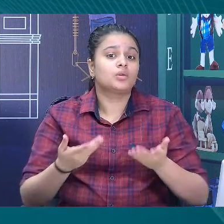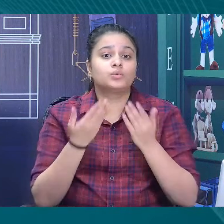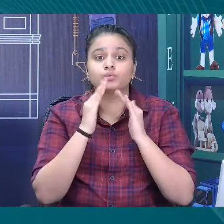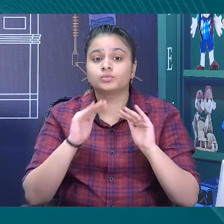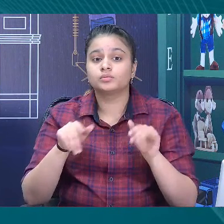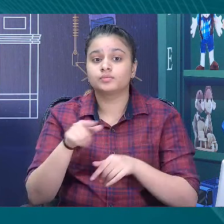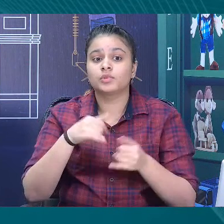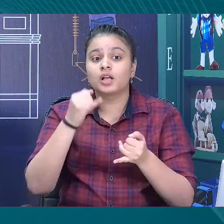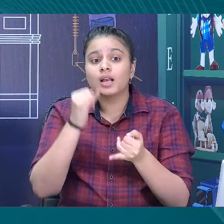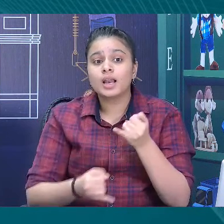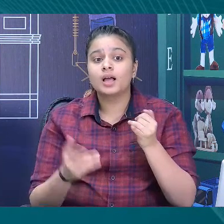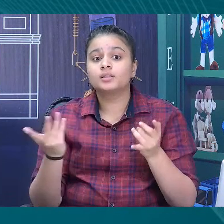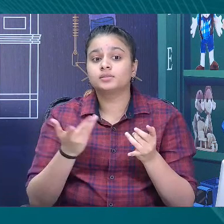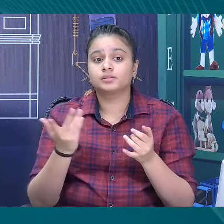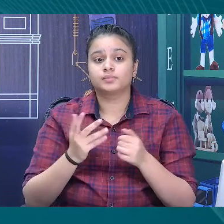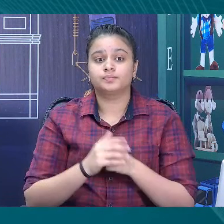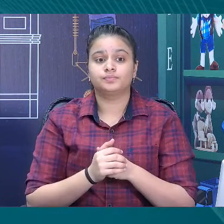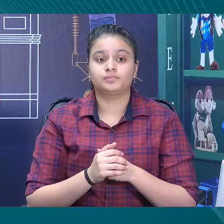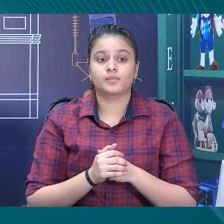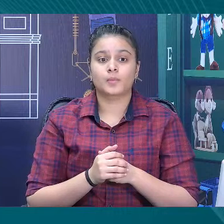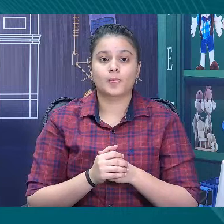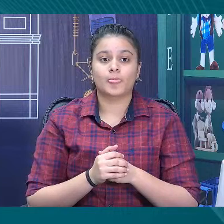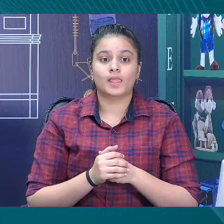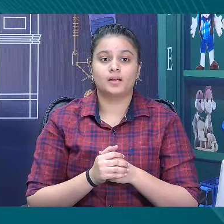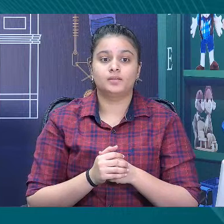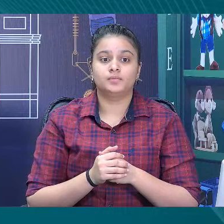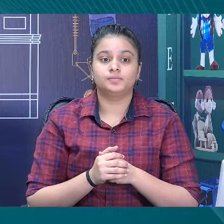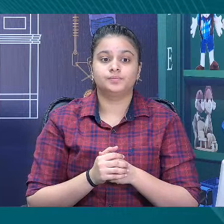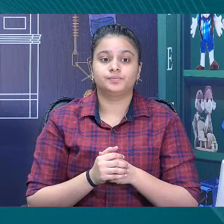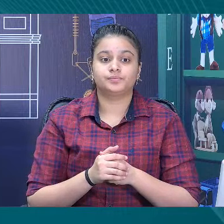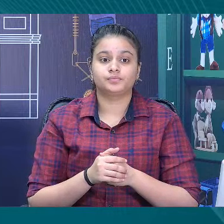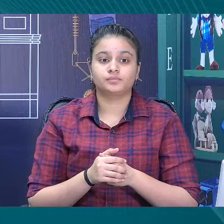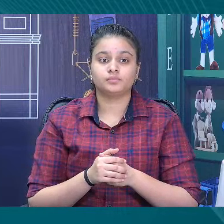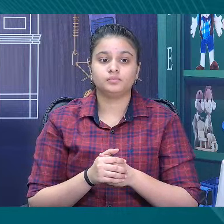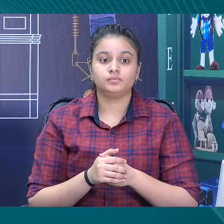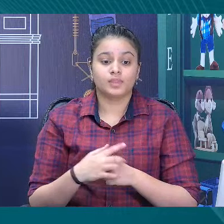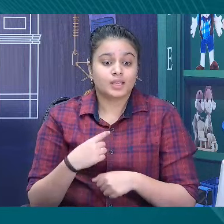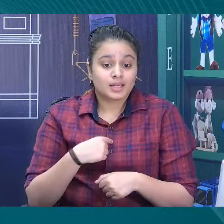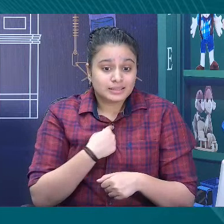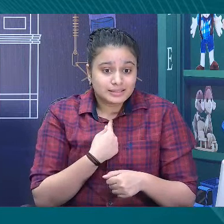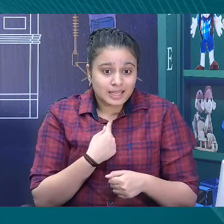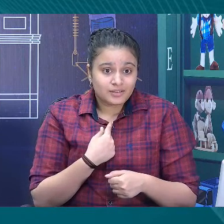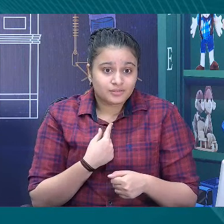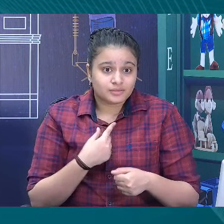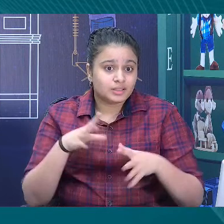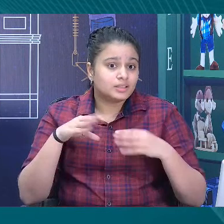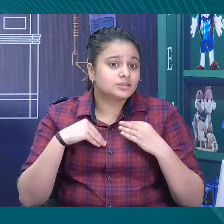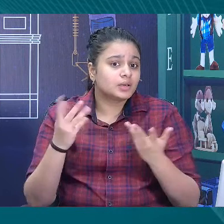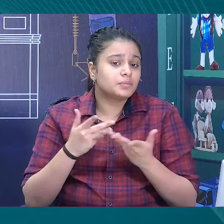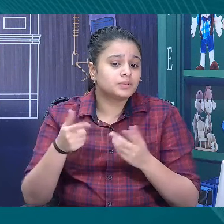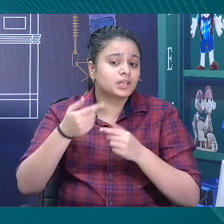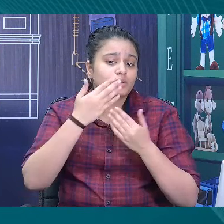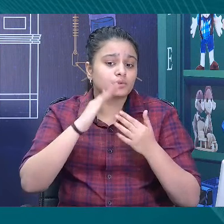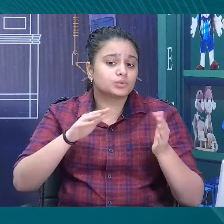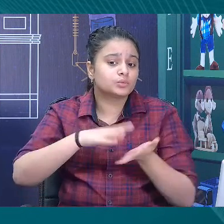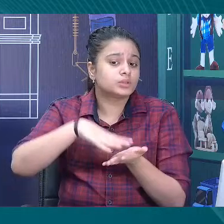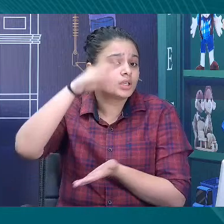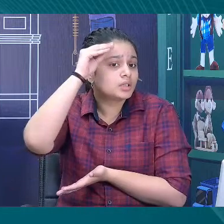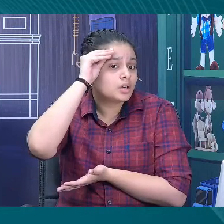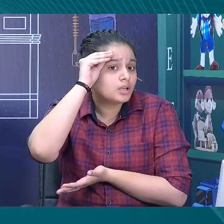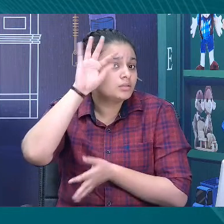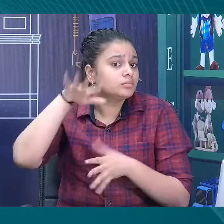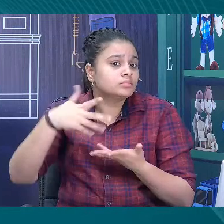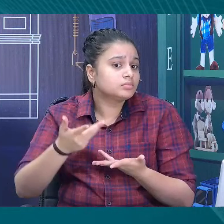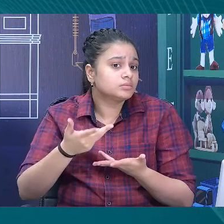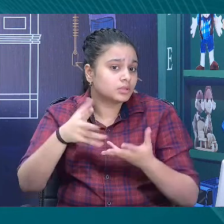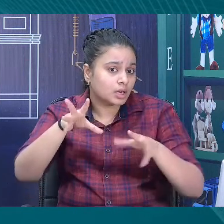last one, how do you expect children to respond or show you that they have learned what is happening in the classroom,